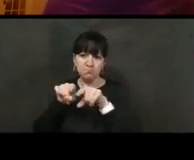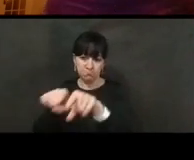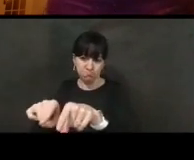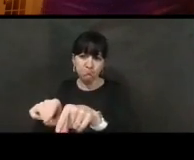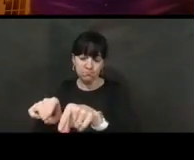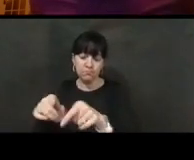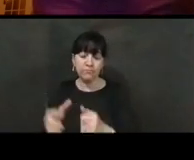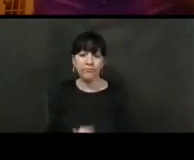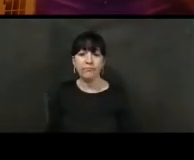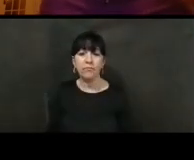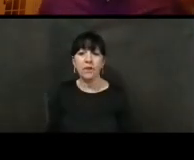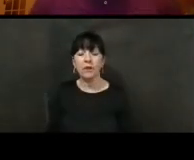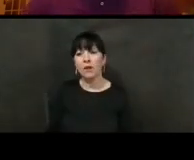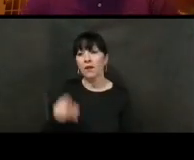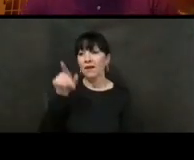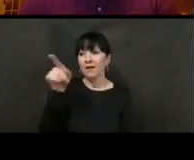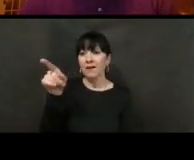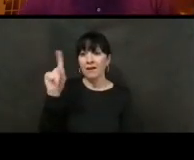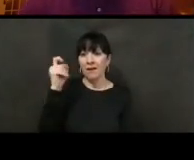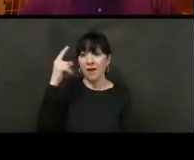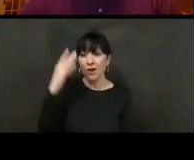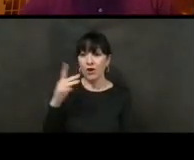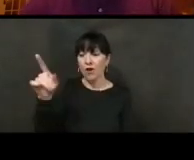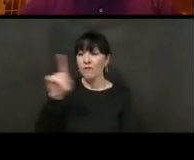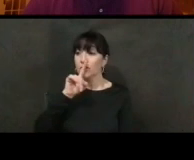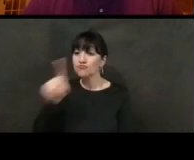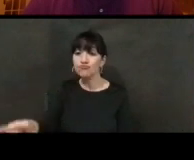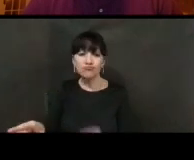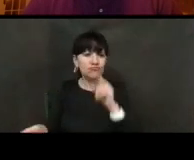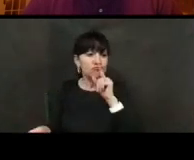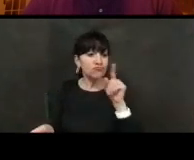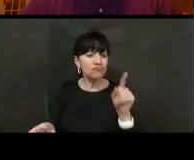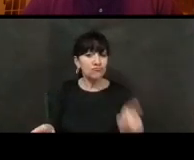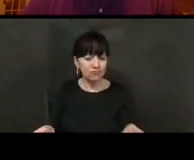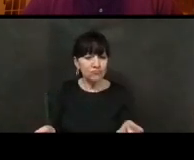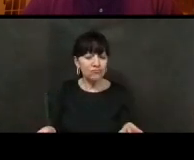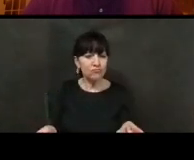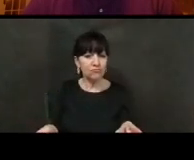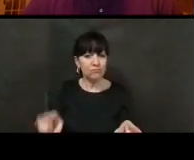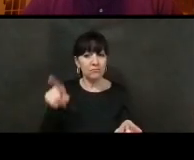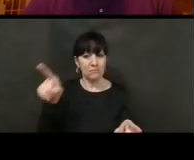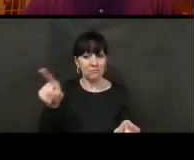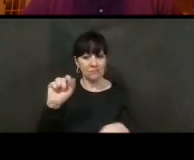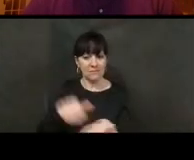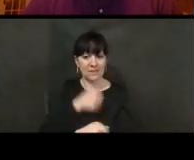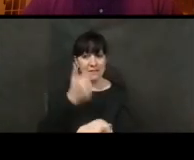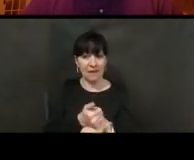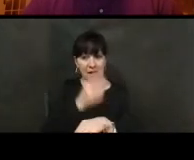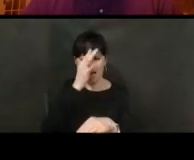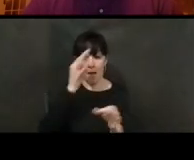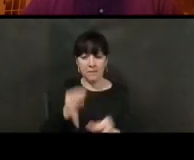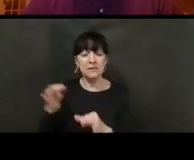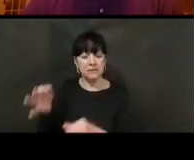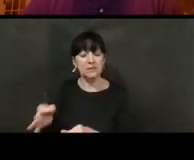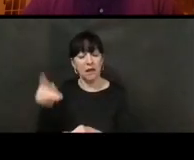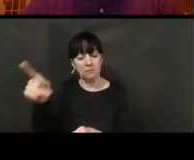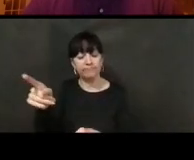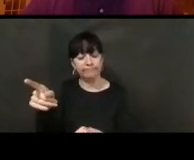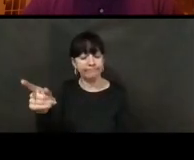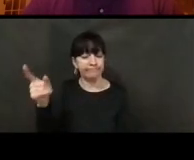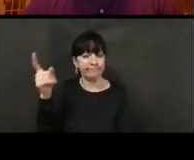we reopen some of these businesses, even in a limited capacity, we deem them essential, and workers are required by an employer